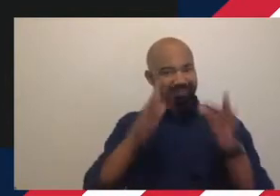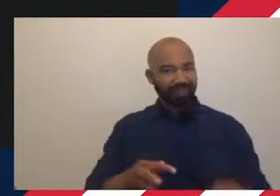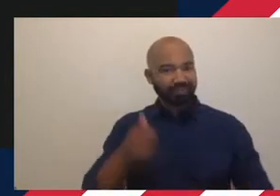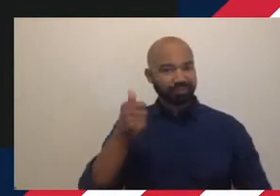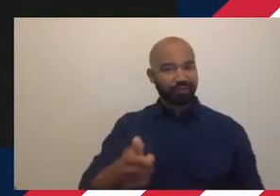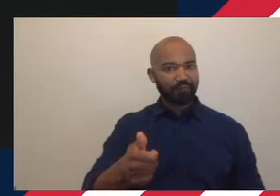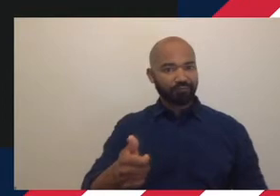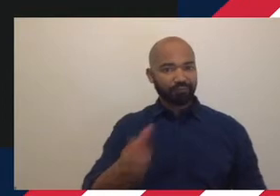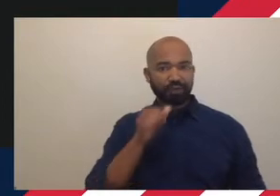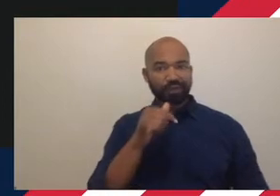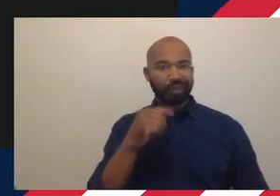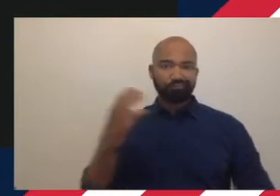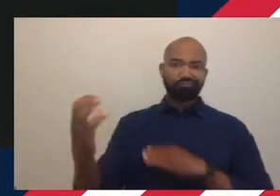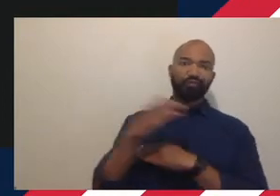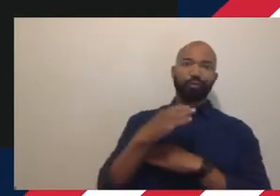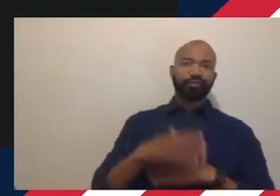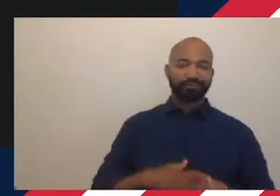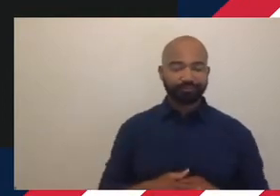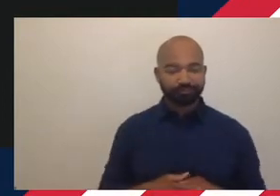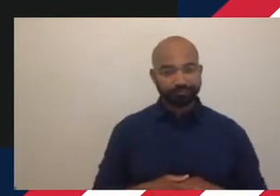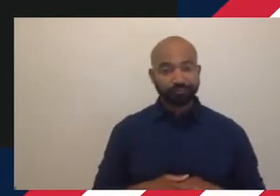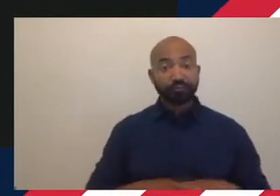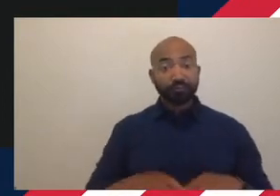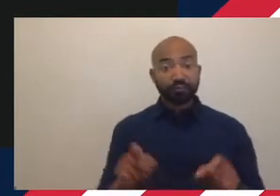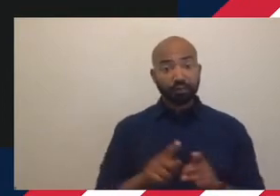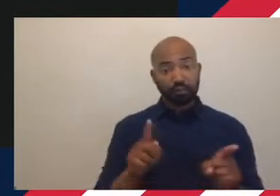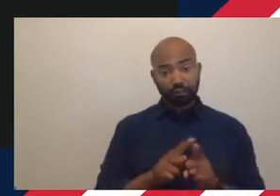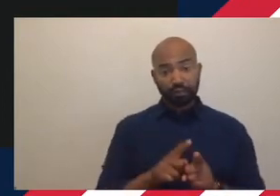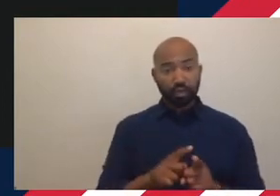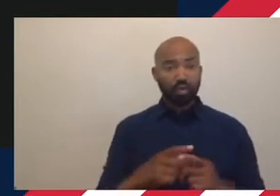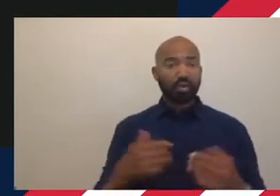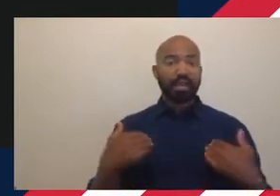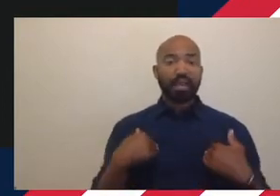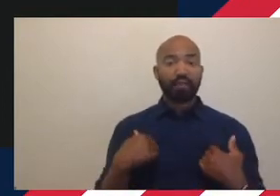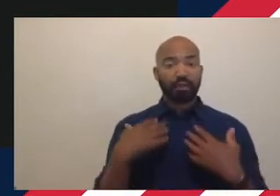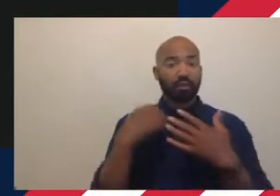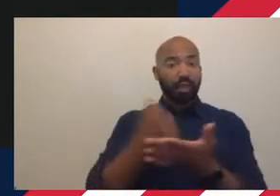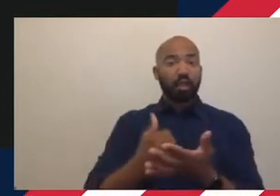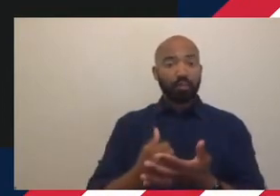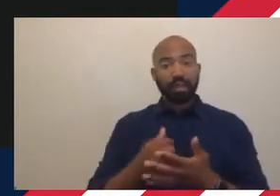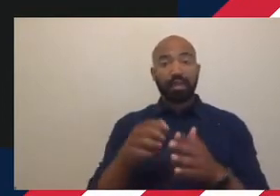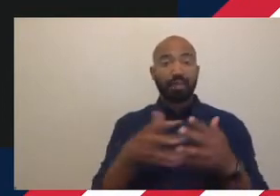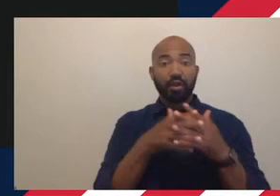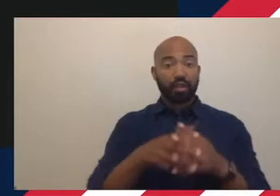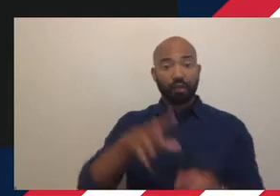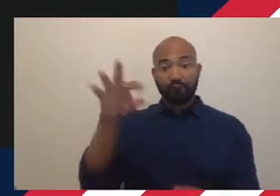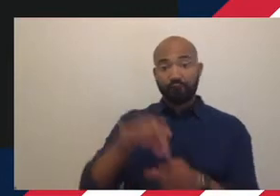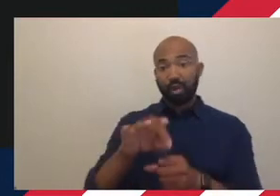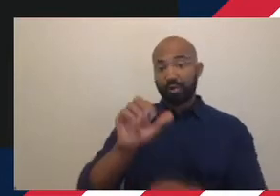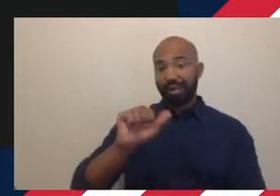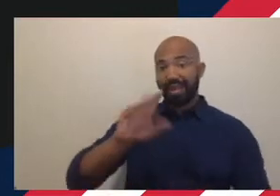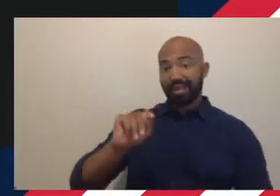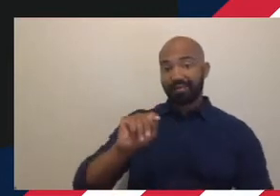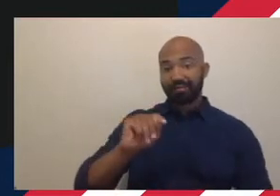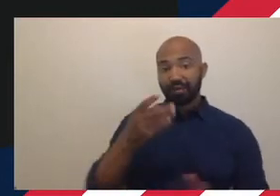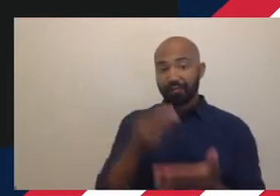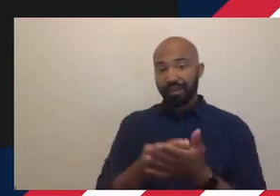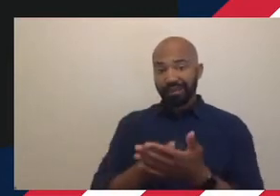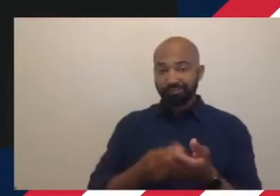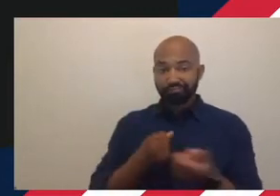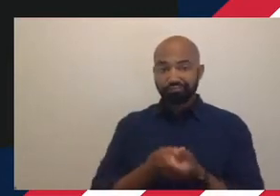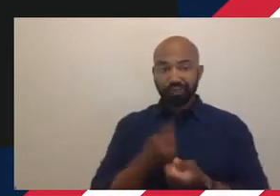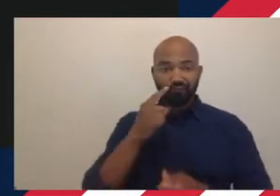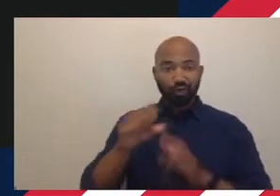We also support greater enforcement of the Help America Vote Act and additional funding for states so that they can make these